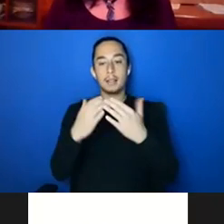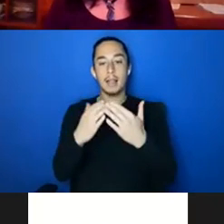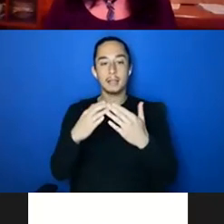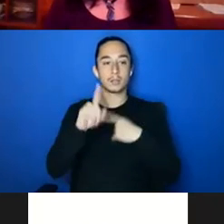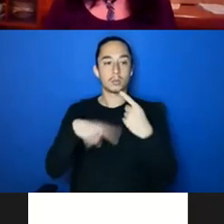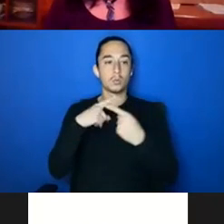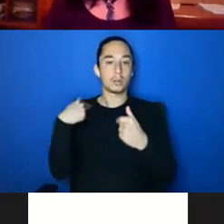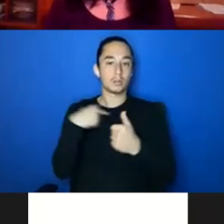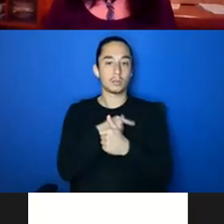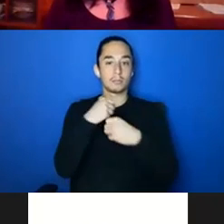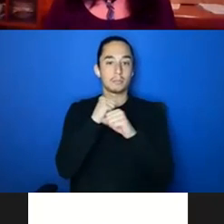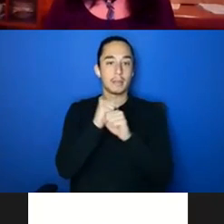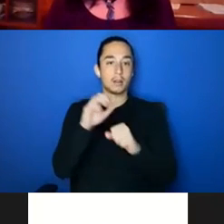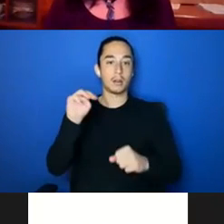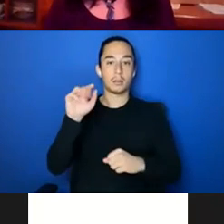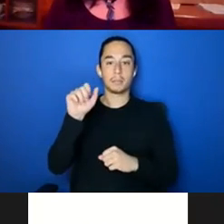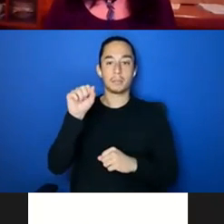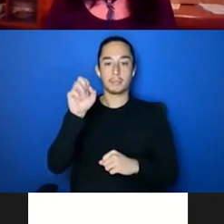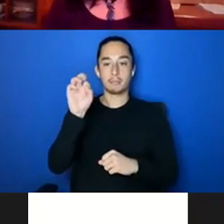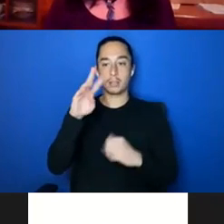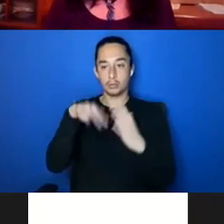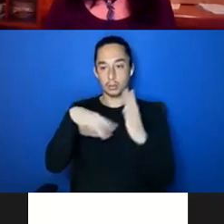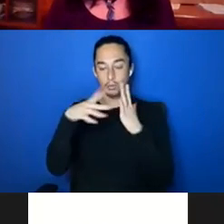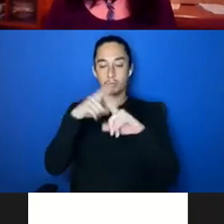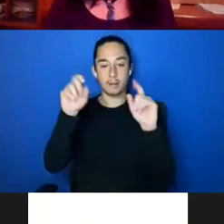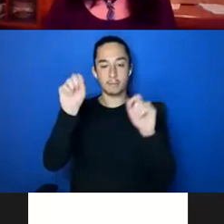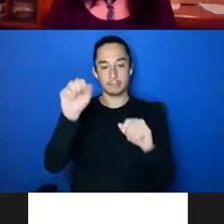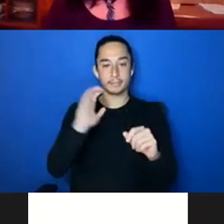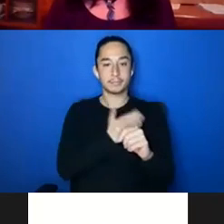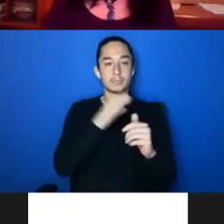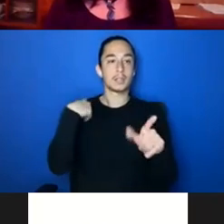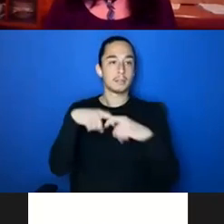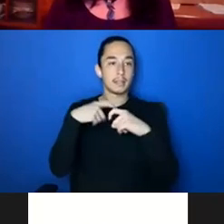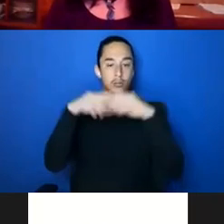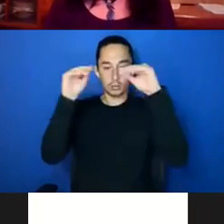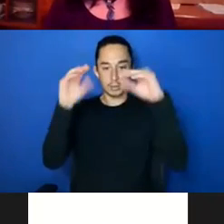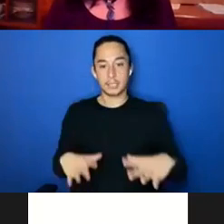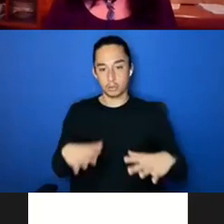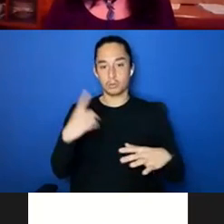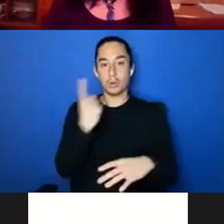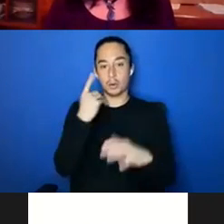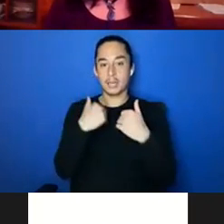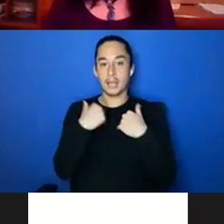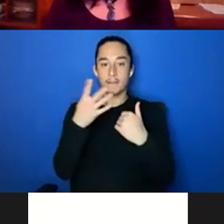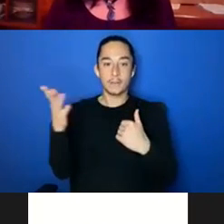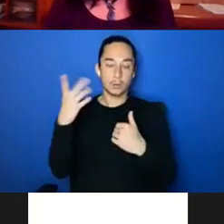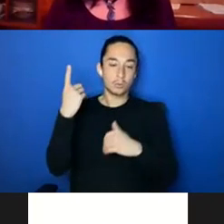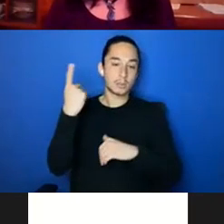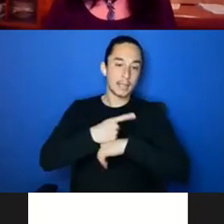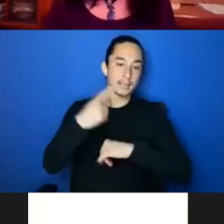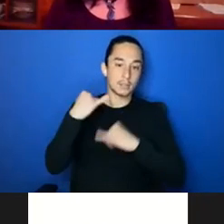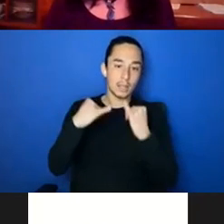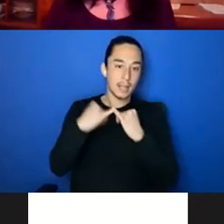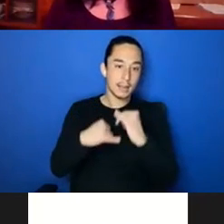master schedule. But yes, our Spanish teacher does always set a couple of dates towards the end of the